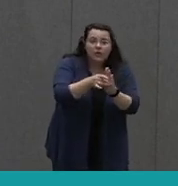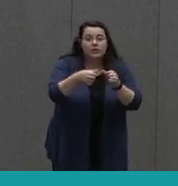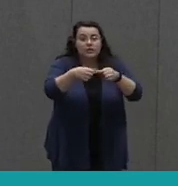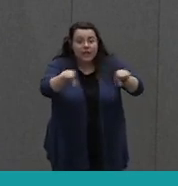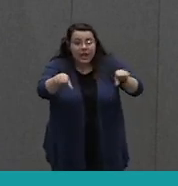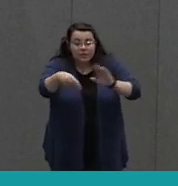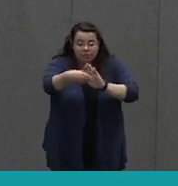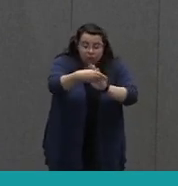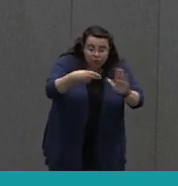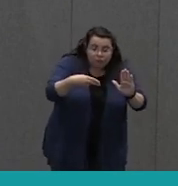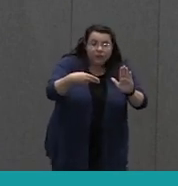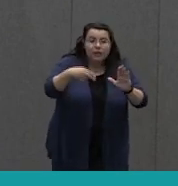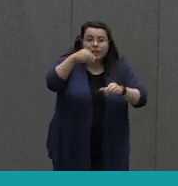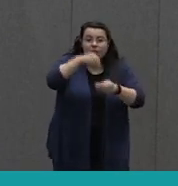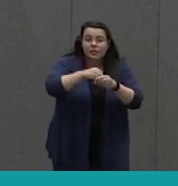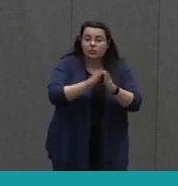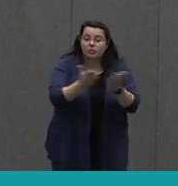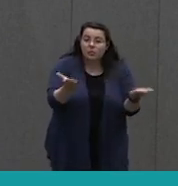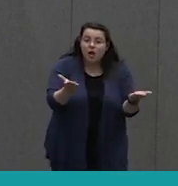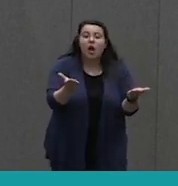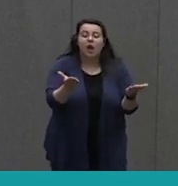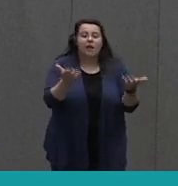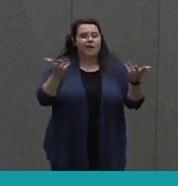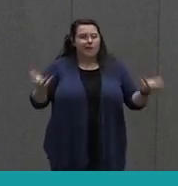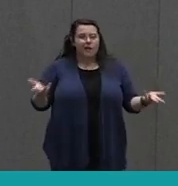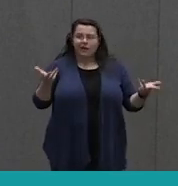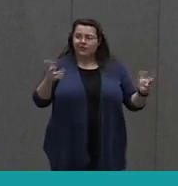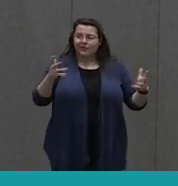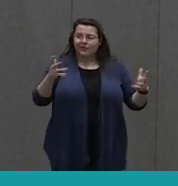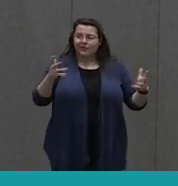Zucaritas, I love those. Yum, yum, yum.